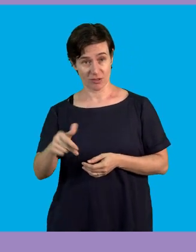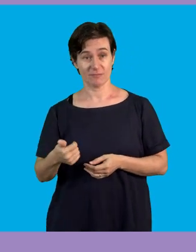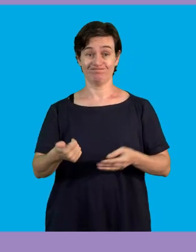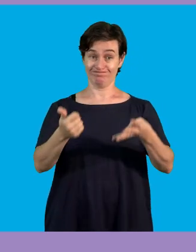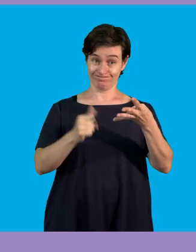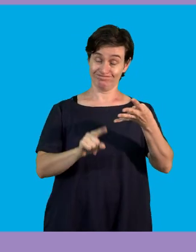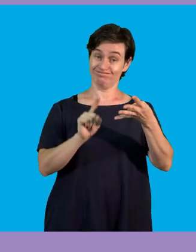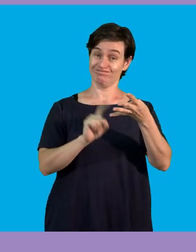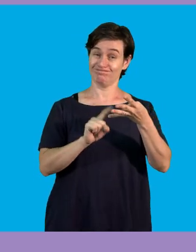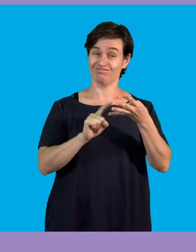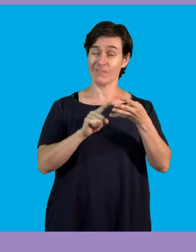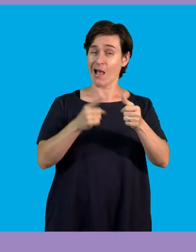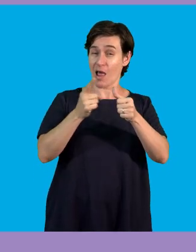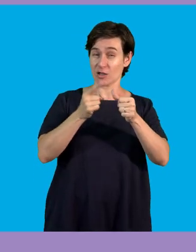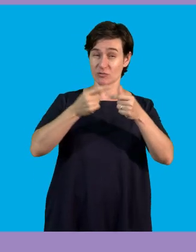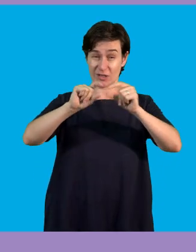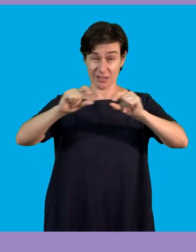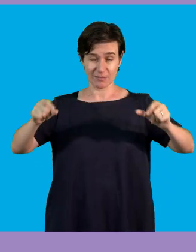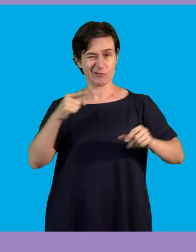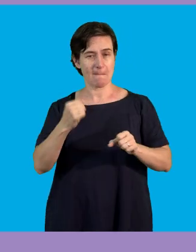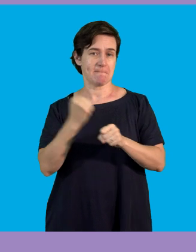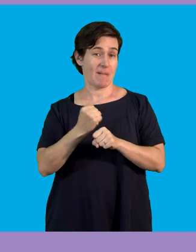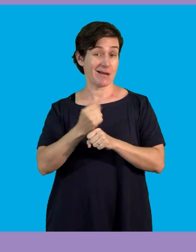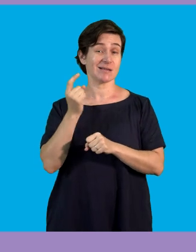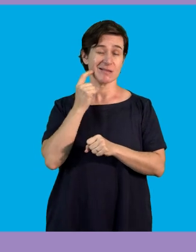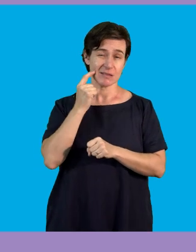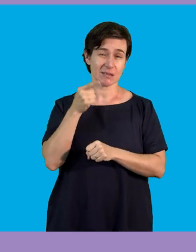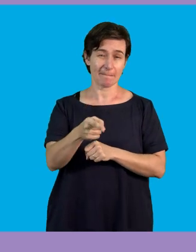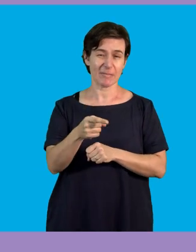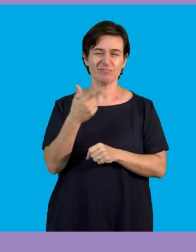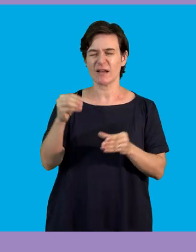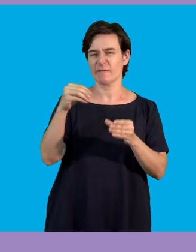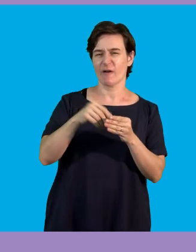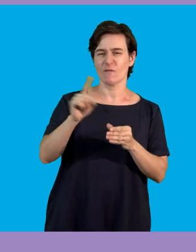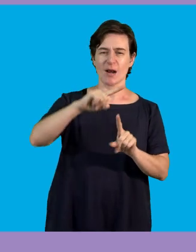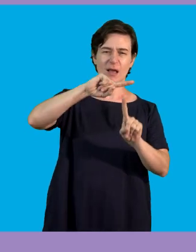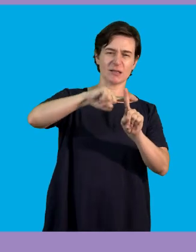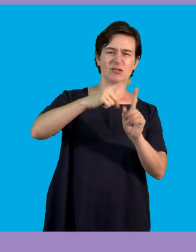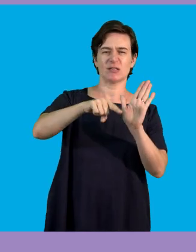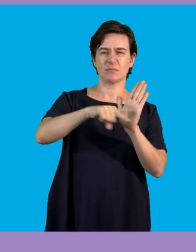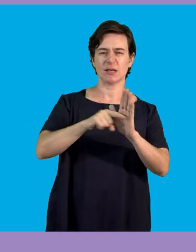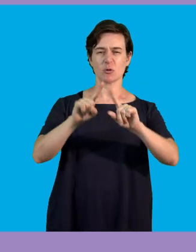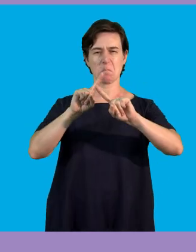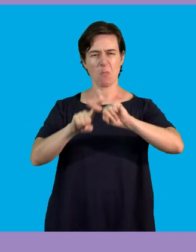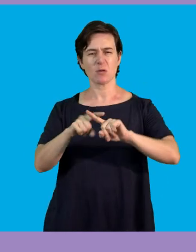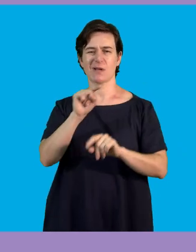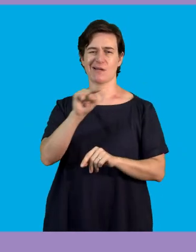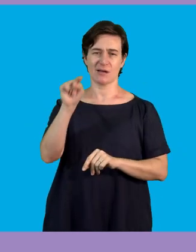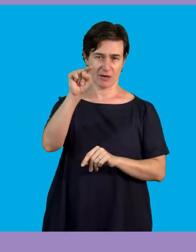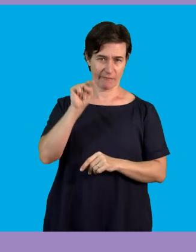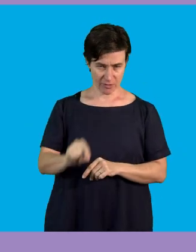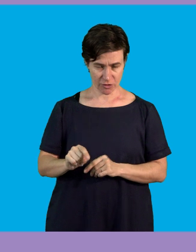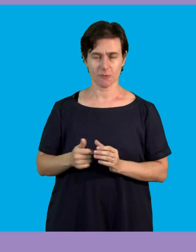trinomials. Then we will simplify algebraic expressions involving addition,